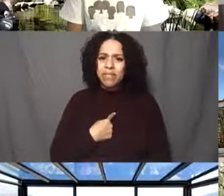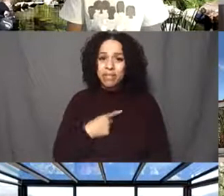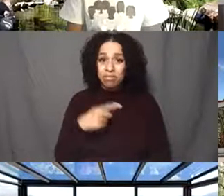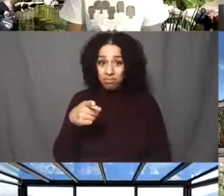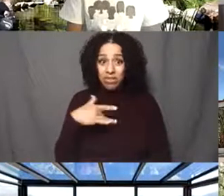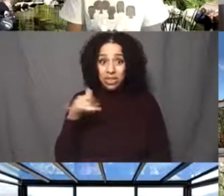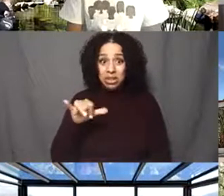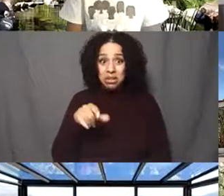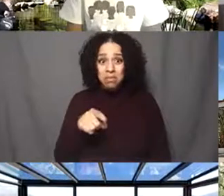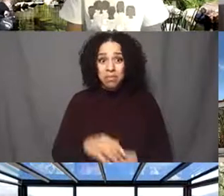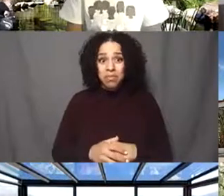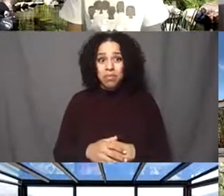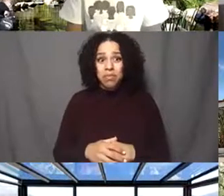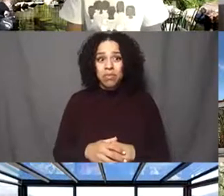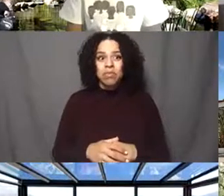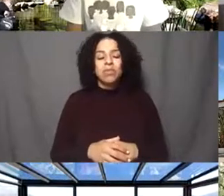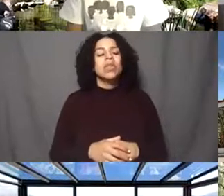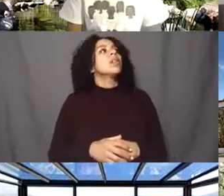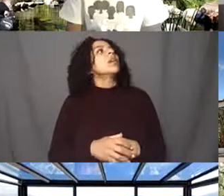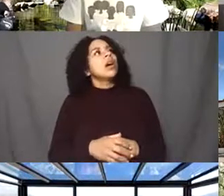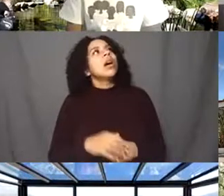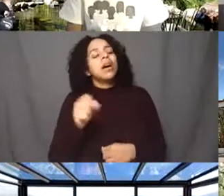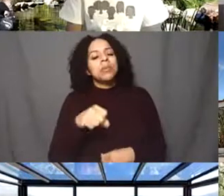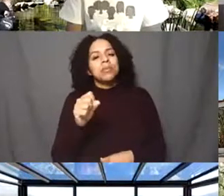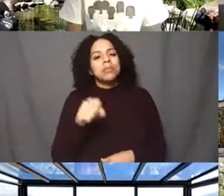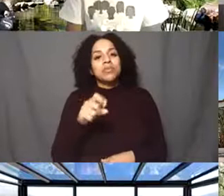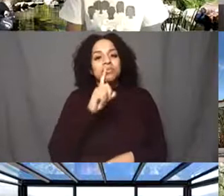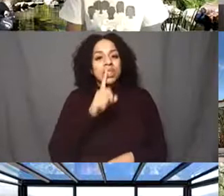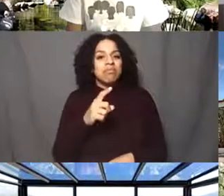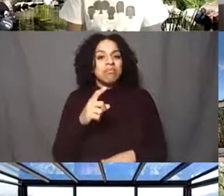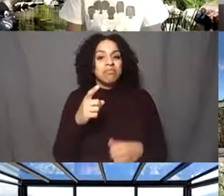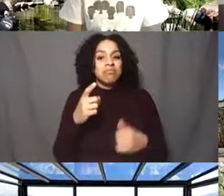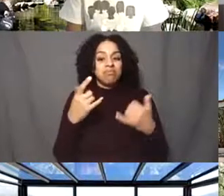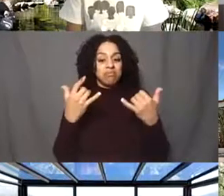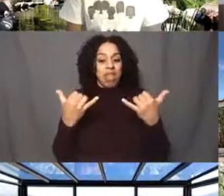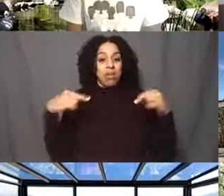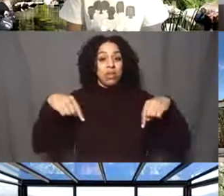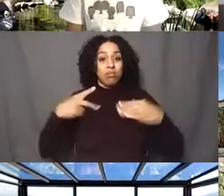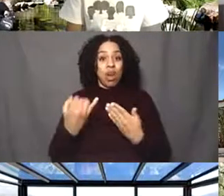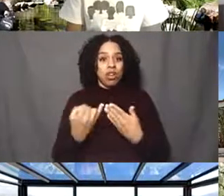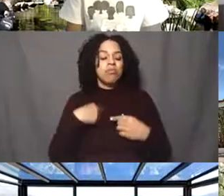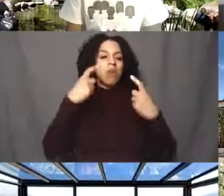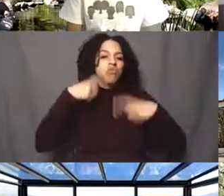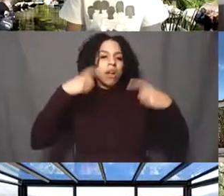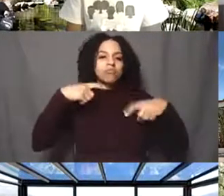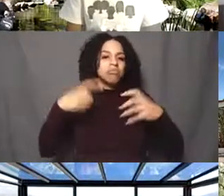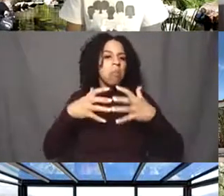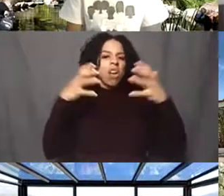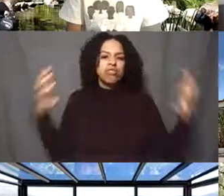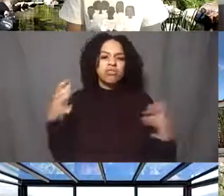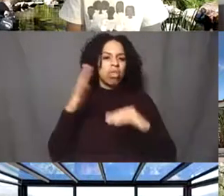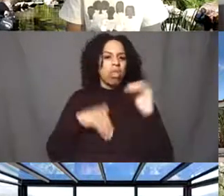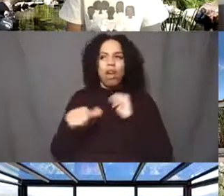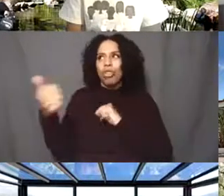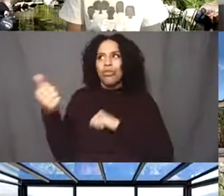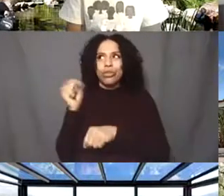I certainly never cried so much working on anything in my life. Those months working on the project, and really